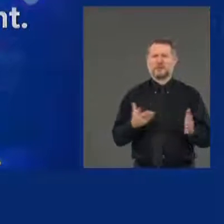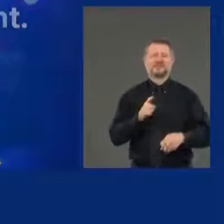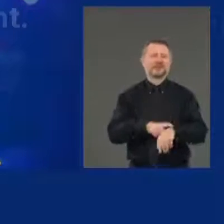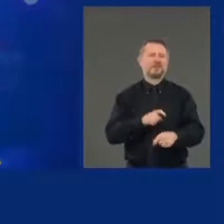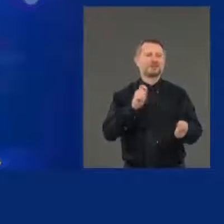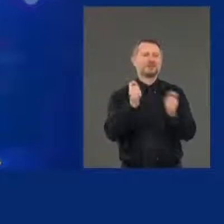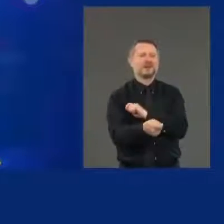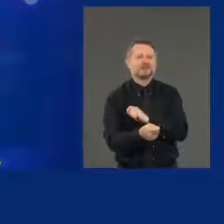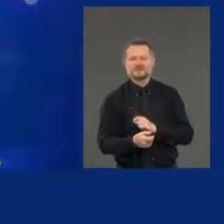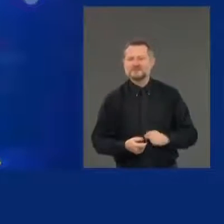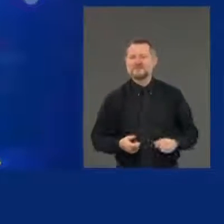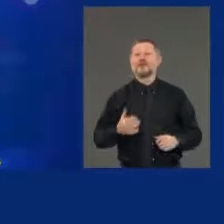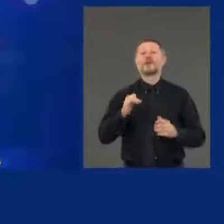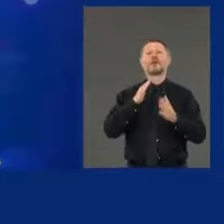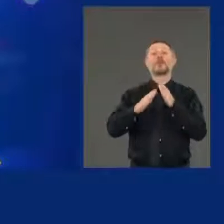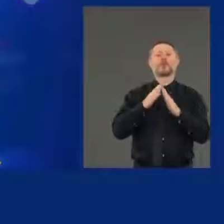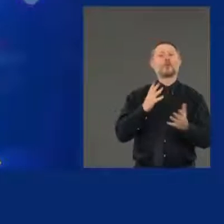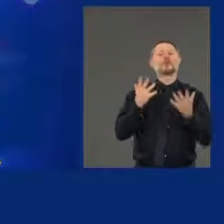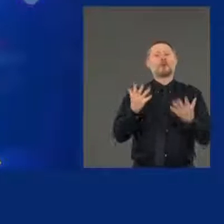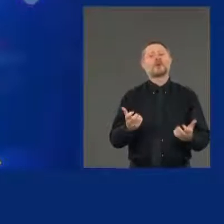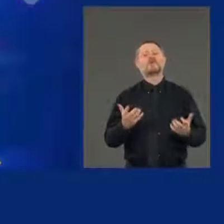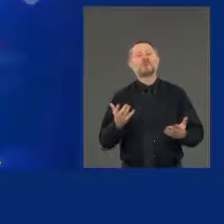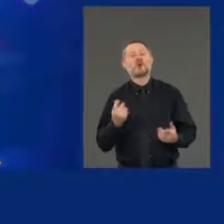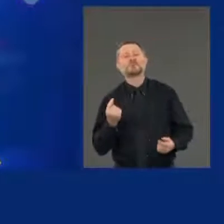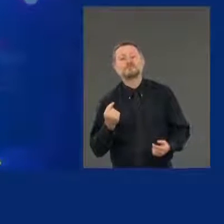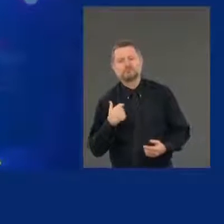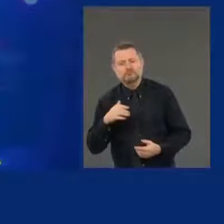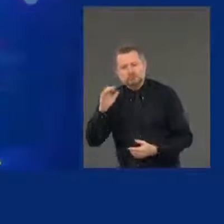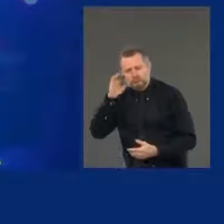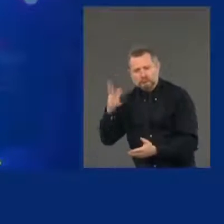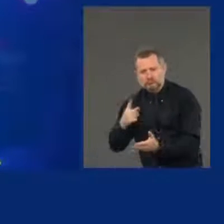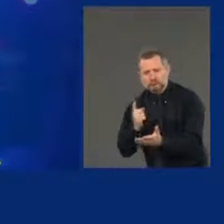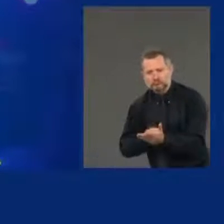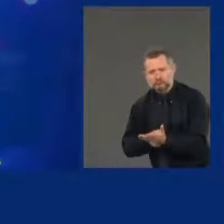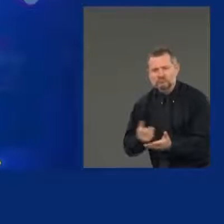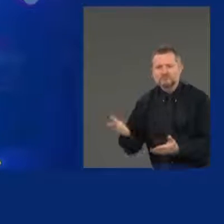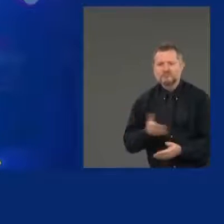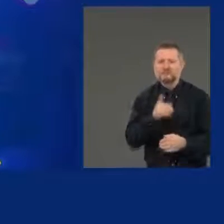you want to see? And get it done in 9 months.